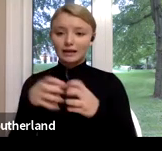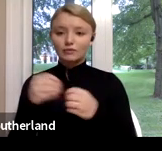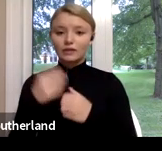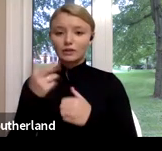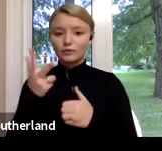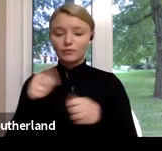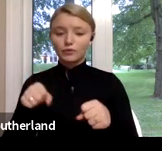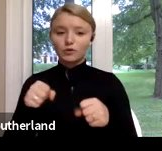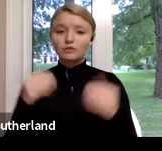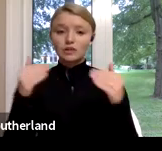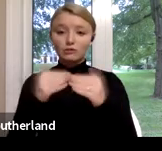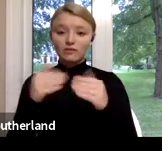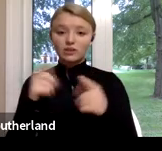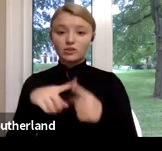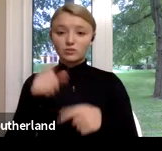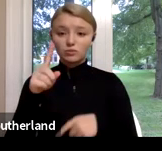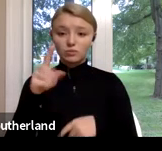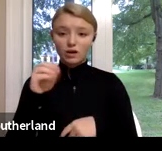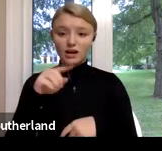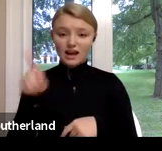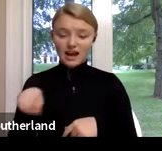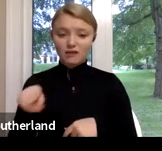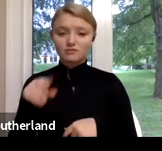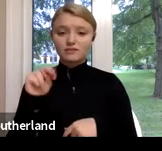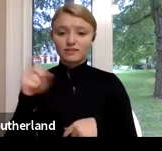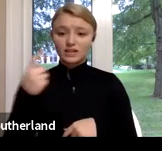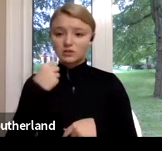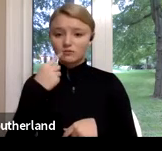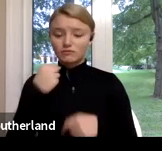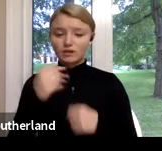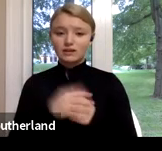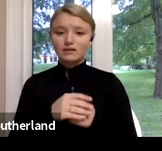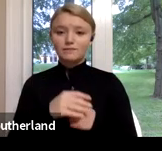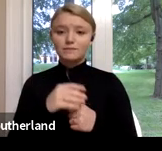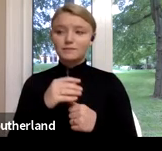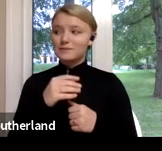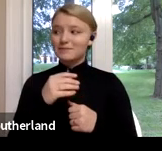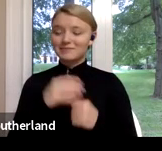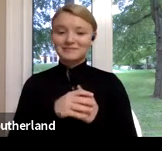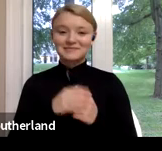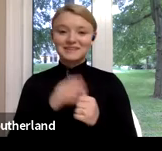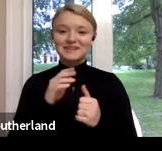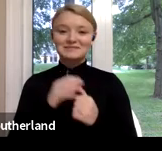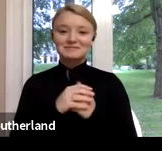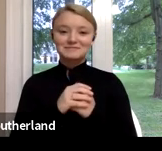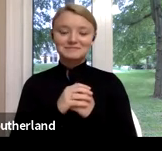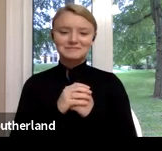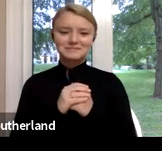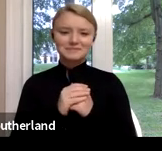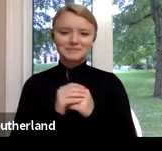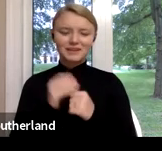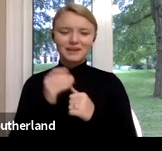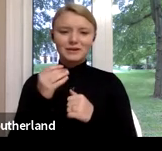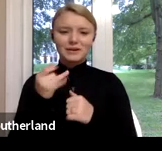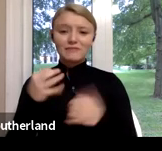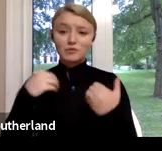Red. Can you believe it or not? It would have been twice that amount for 2 ounces. So if you got tired shopping with me, that's